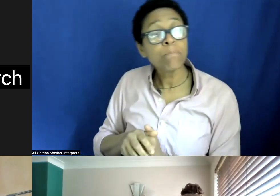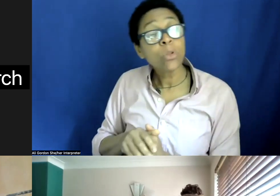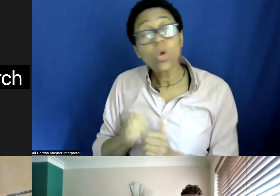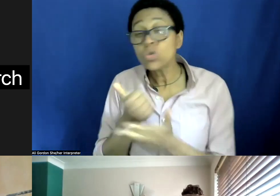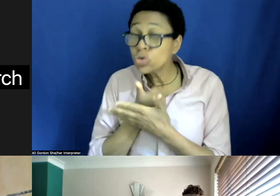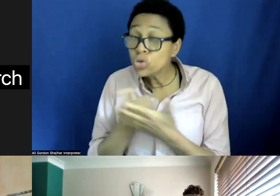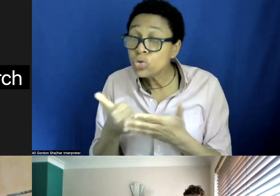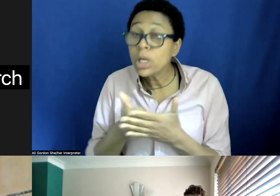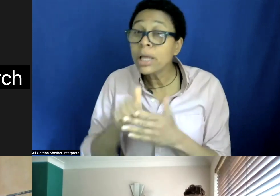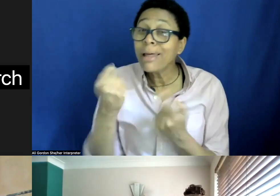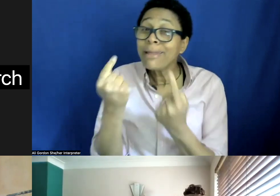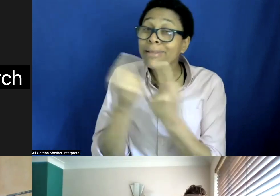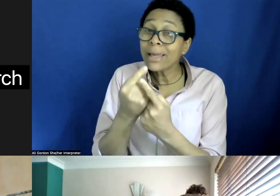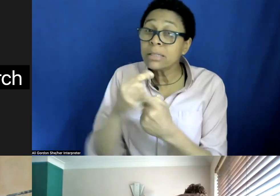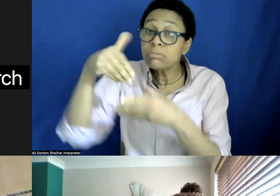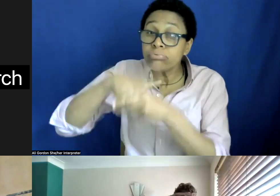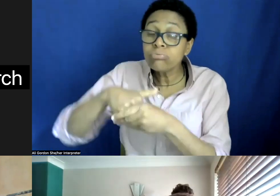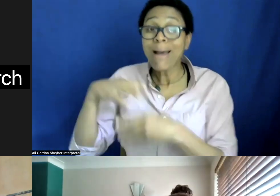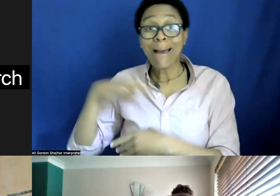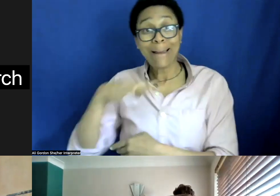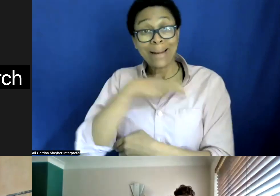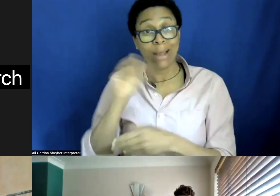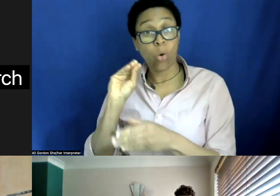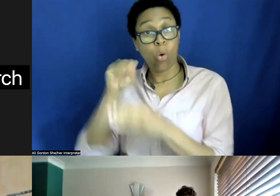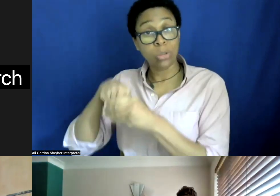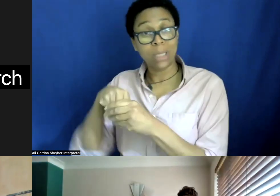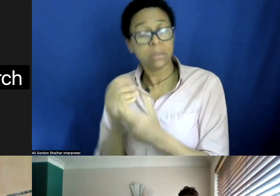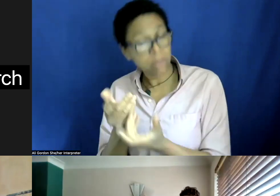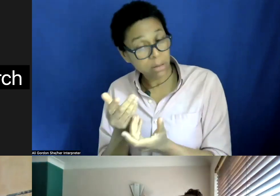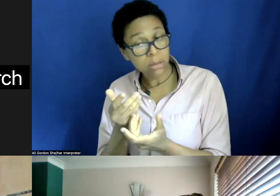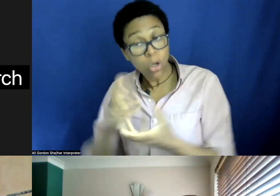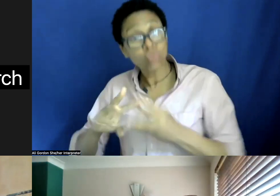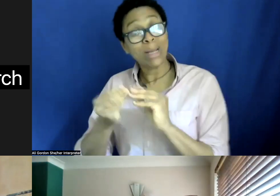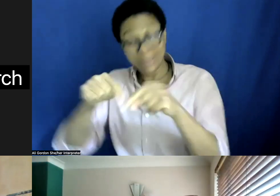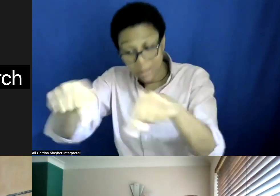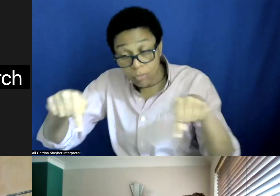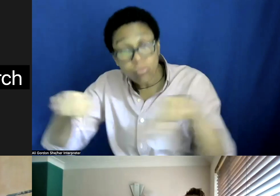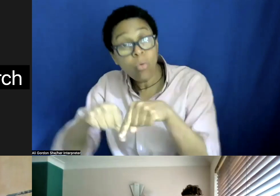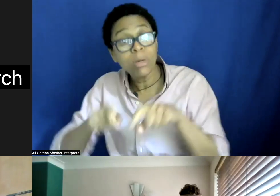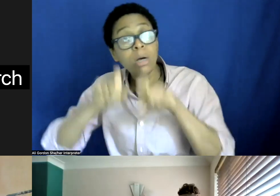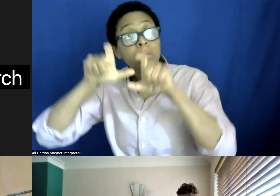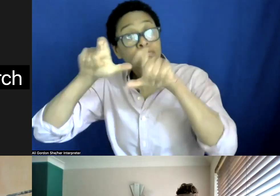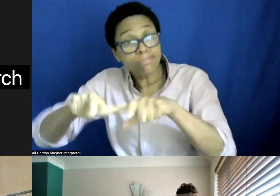setting, it stays, you know, what you create in the room stays in the room. And as someone that's done